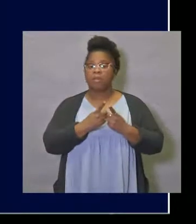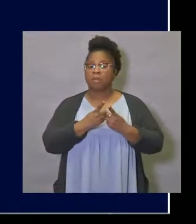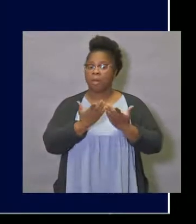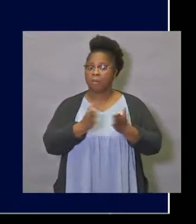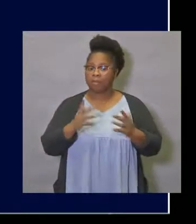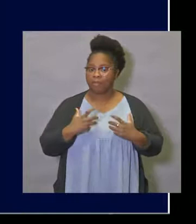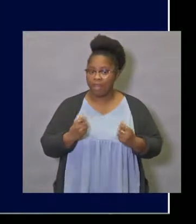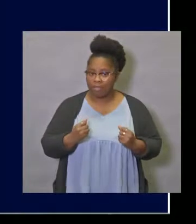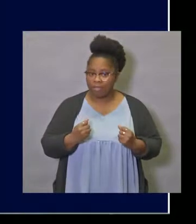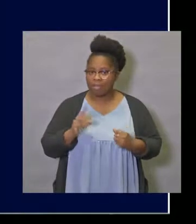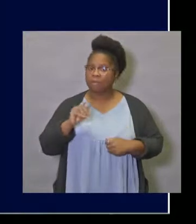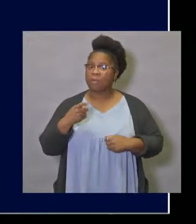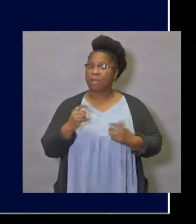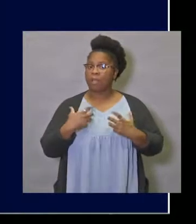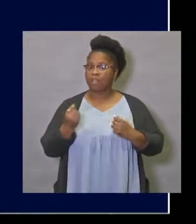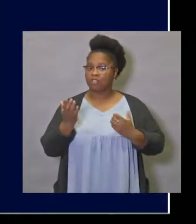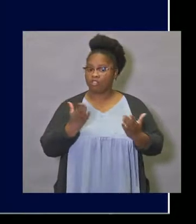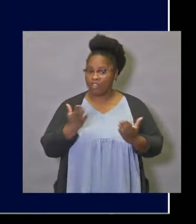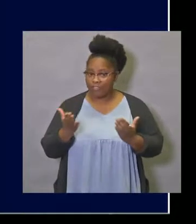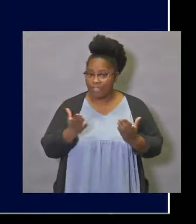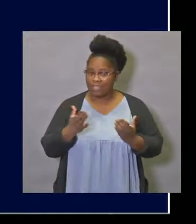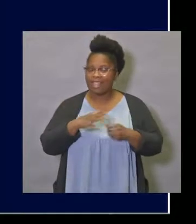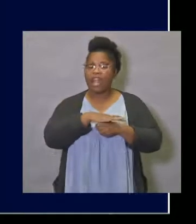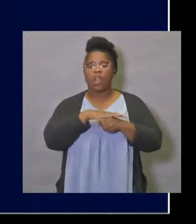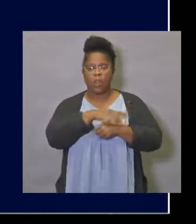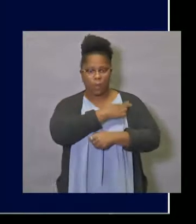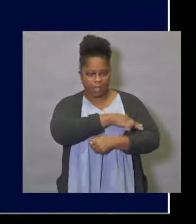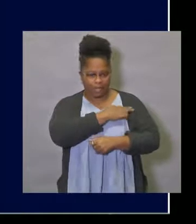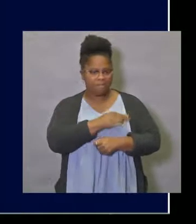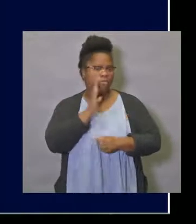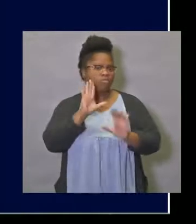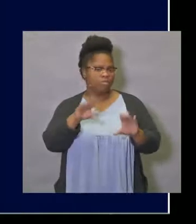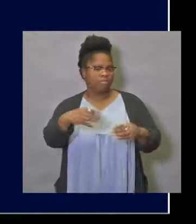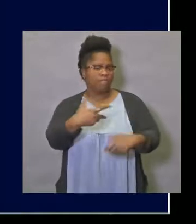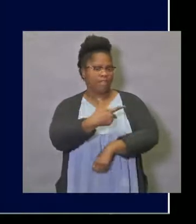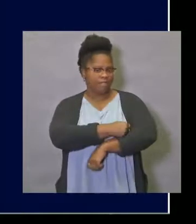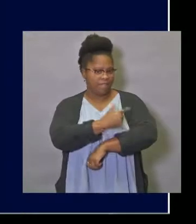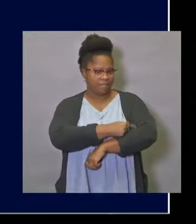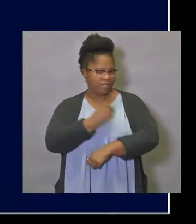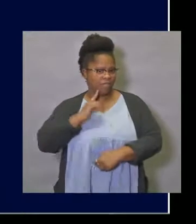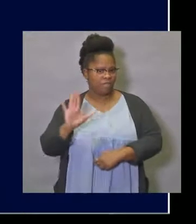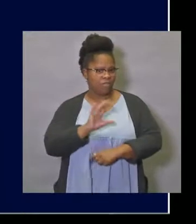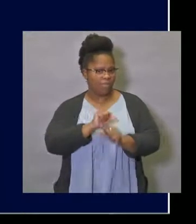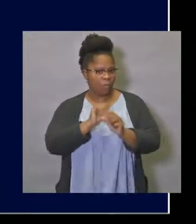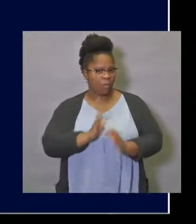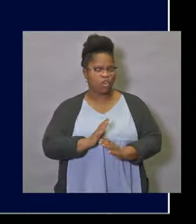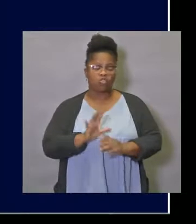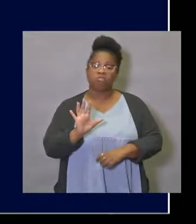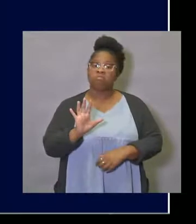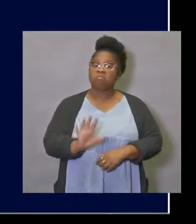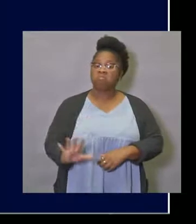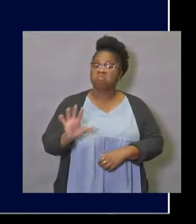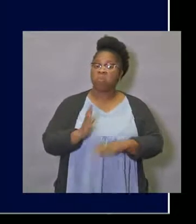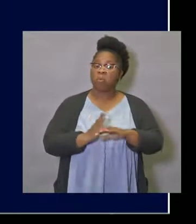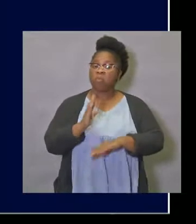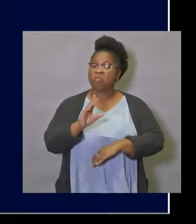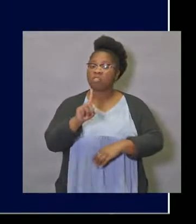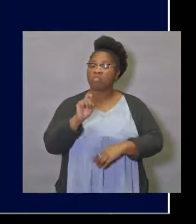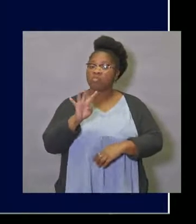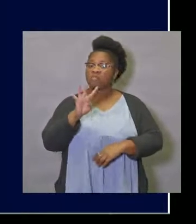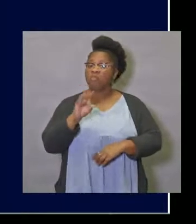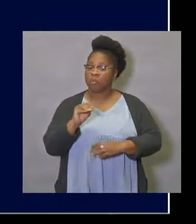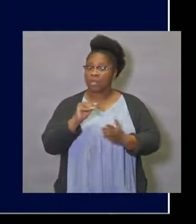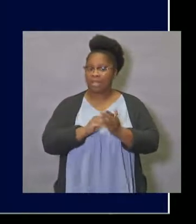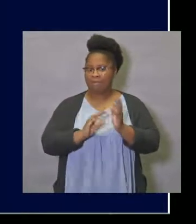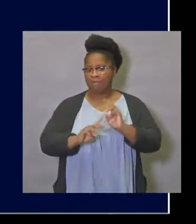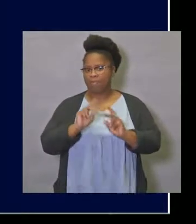Department of Health Services, and local hospitals to vaccinate their workforce. We estimate that over 140,000 people work in this